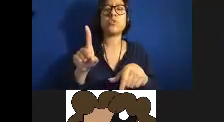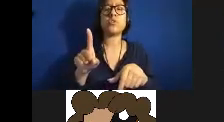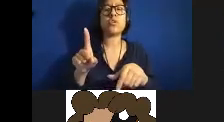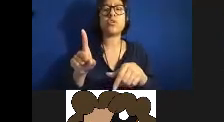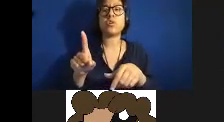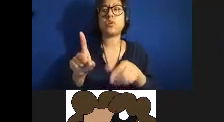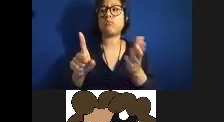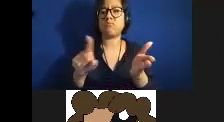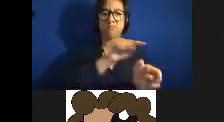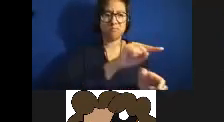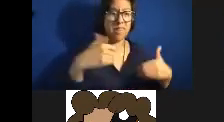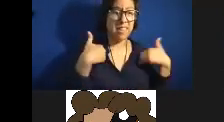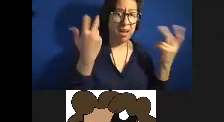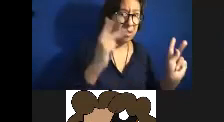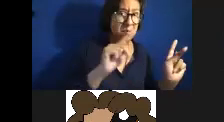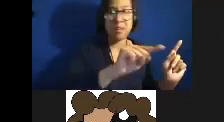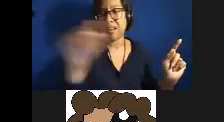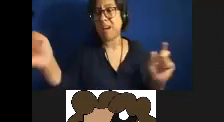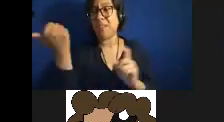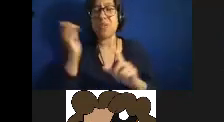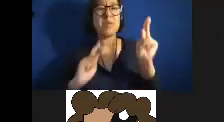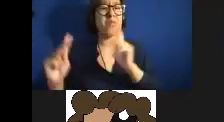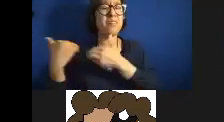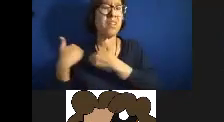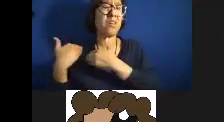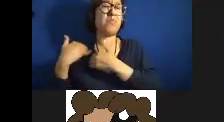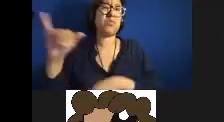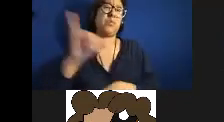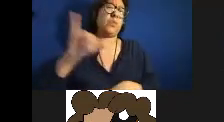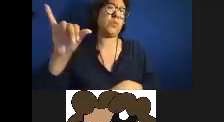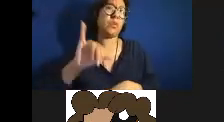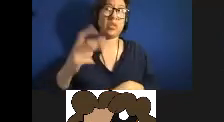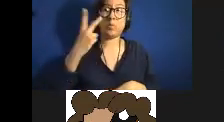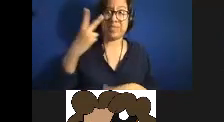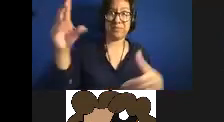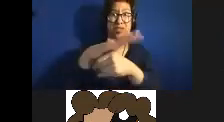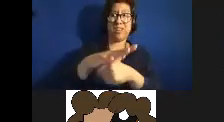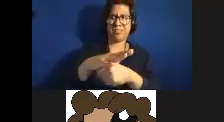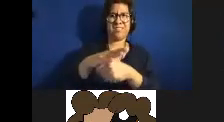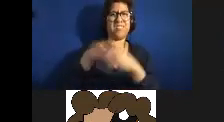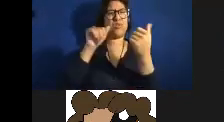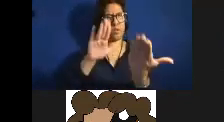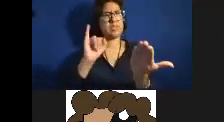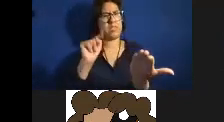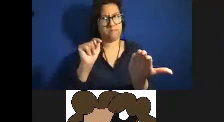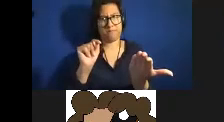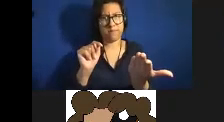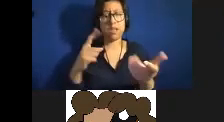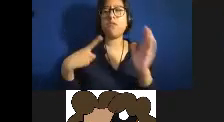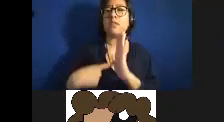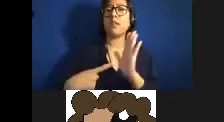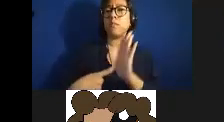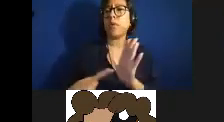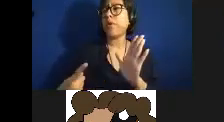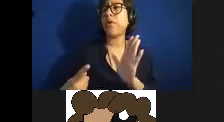only young people, but also other brothers accountable, you know? So when you see some shit, address it, right? When somebody